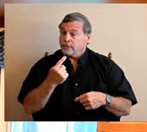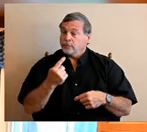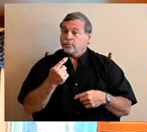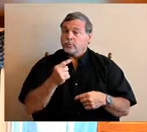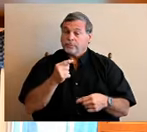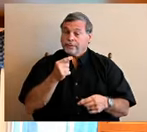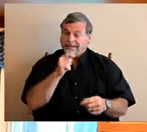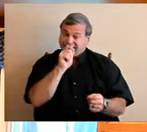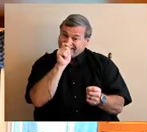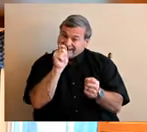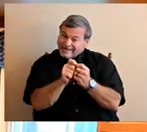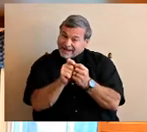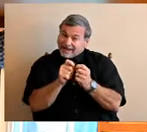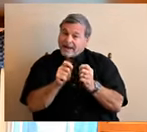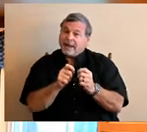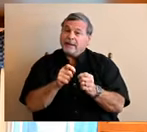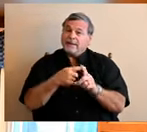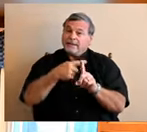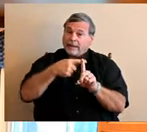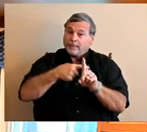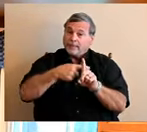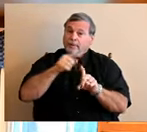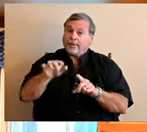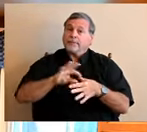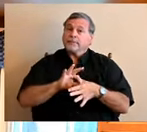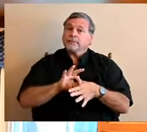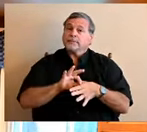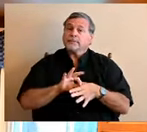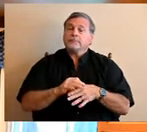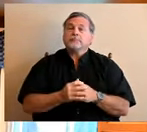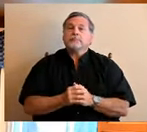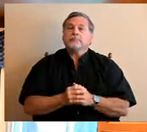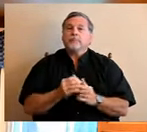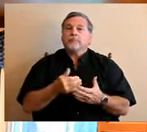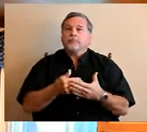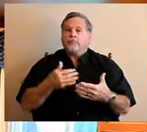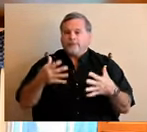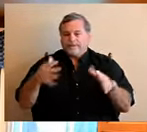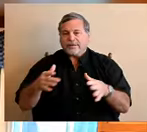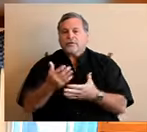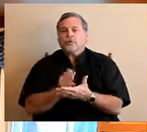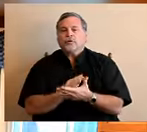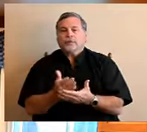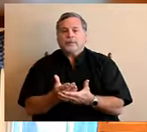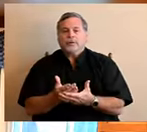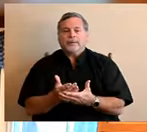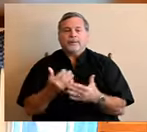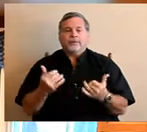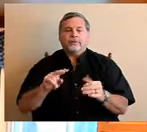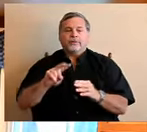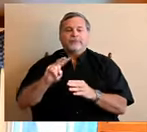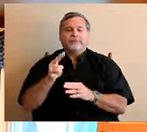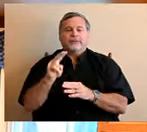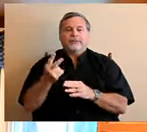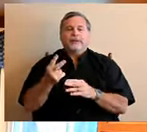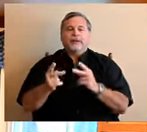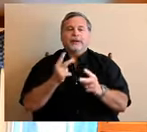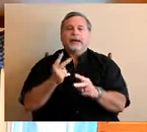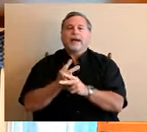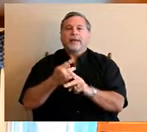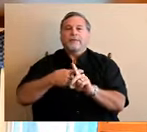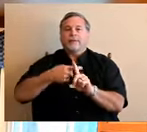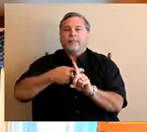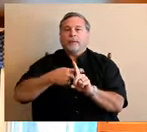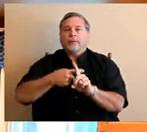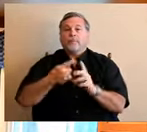in the meat. So this is a good way to check your temperatures before you finish cooking. Now there's a secondary type of thermometer that if you want to